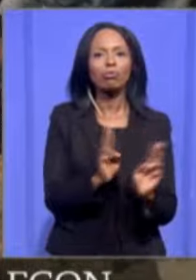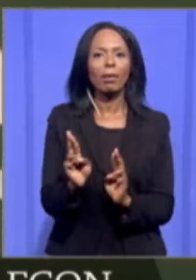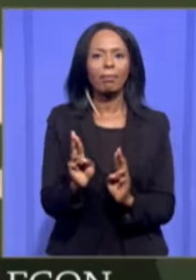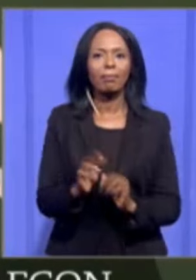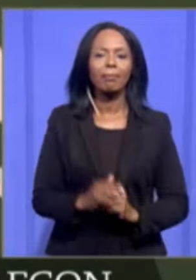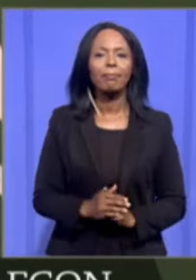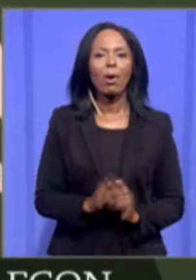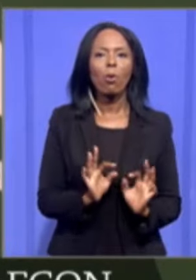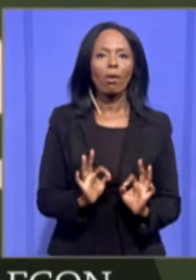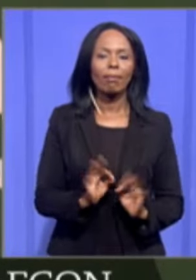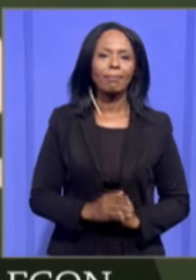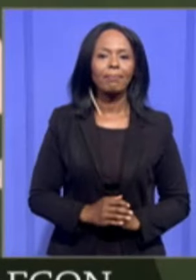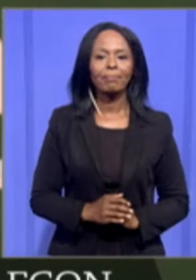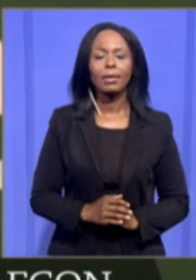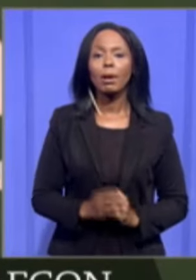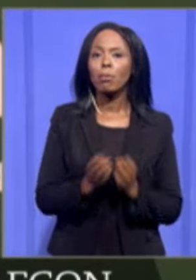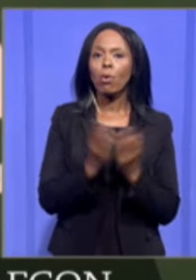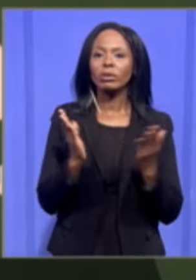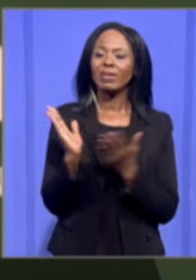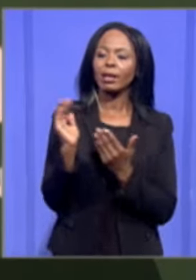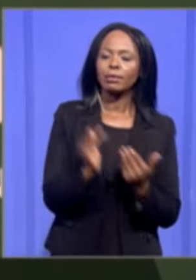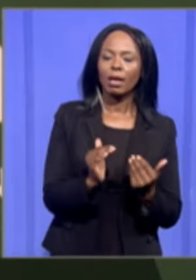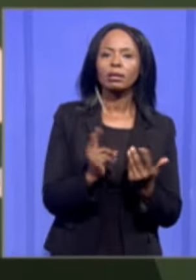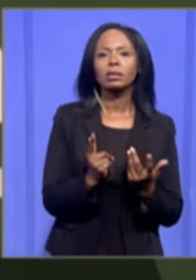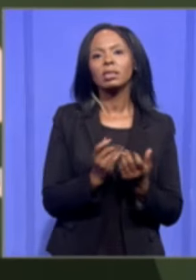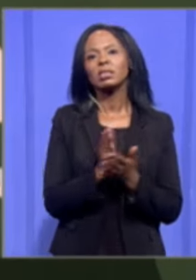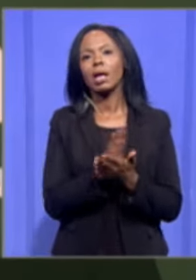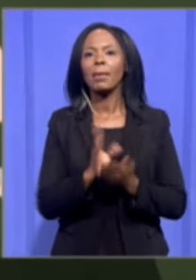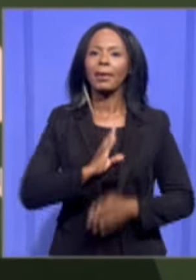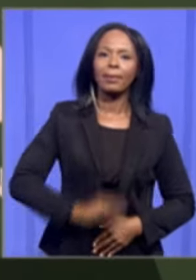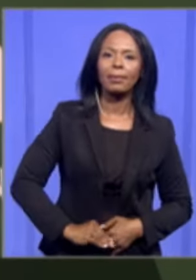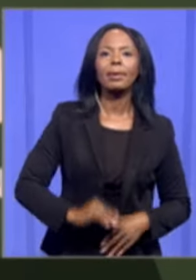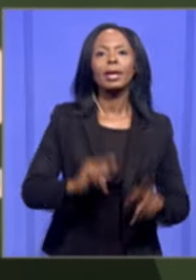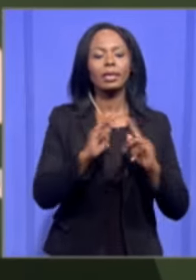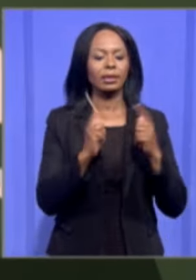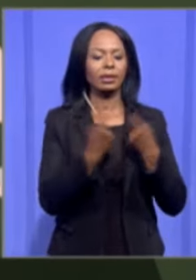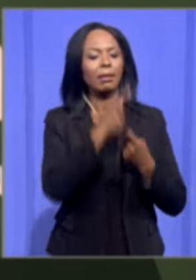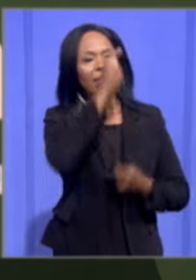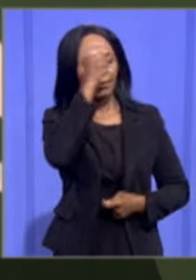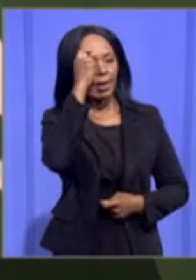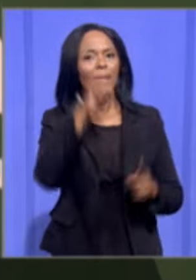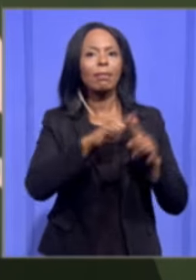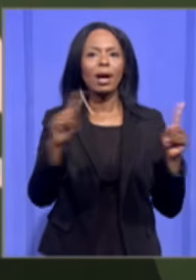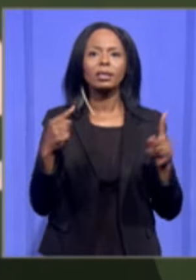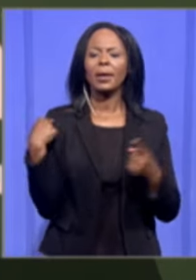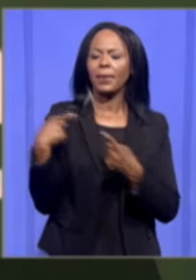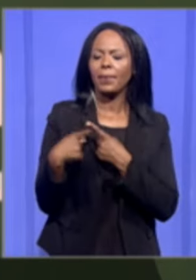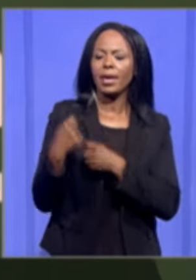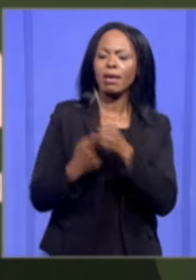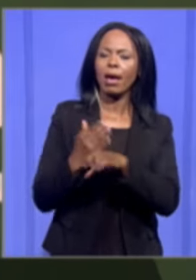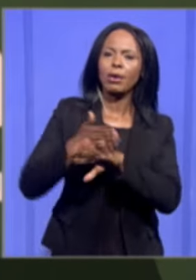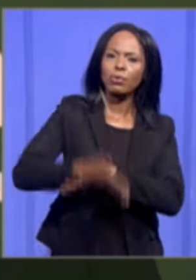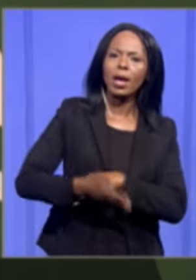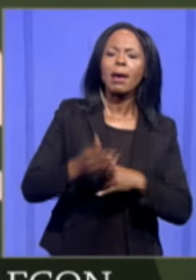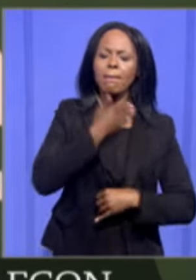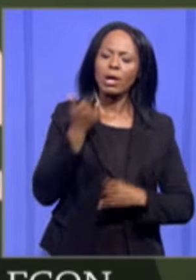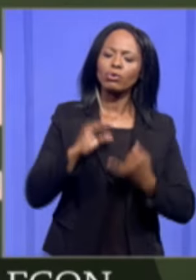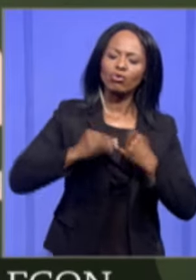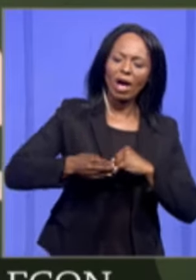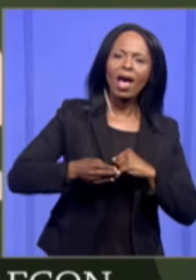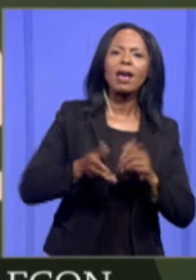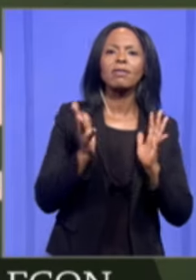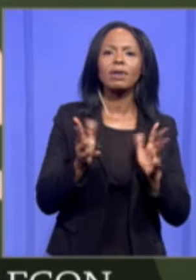perception of the national team, but then we've tried our best over the years and then we're still going to try our best, and we still